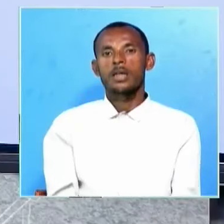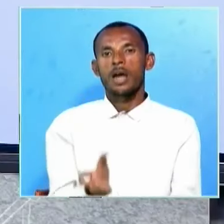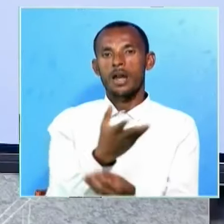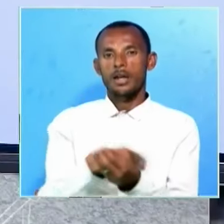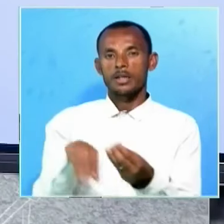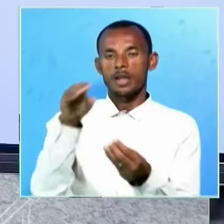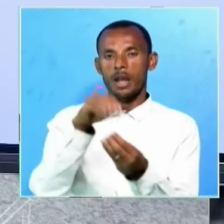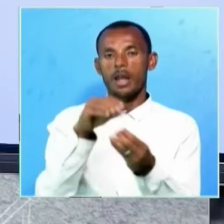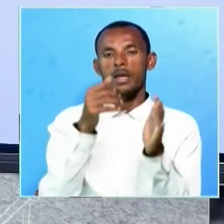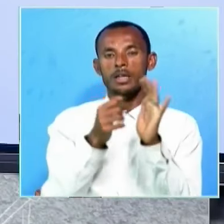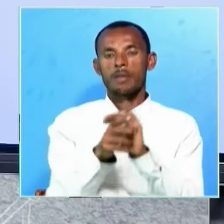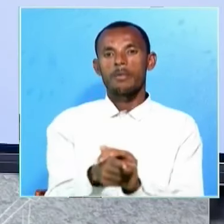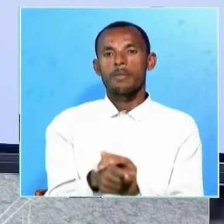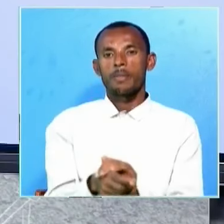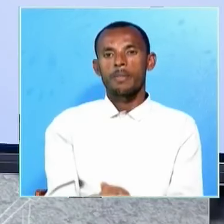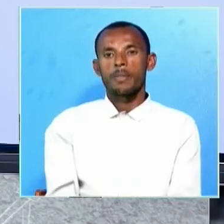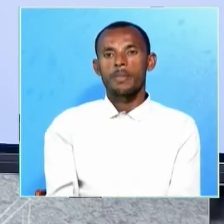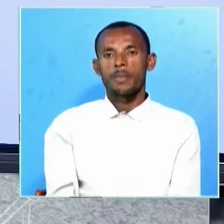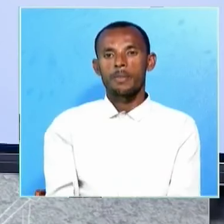additional example.